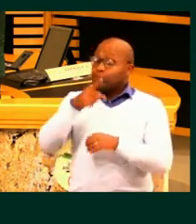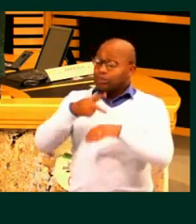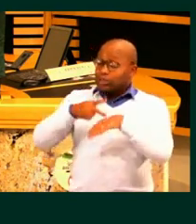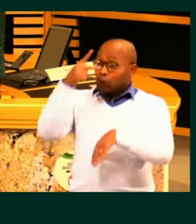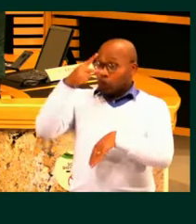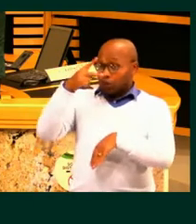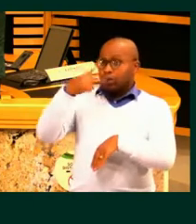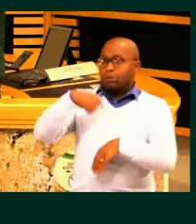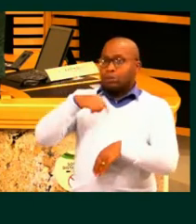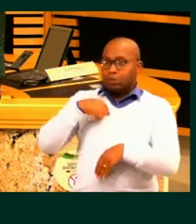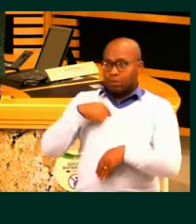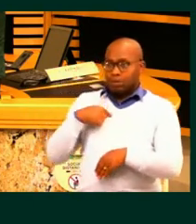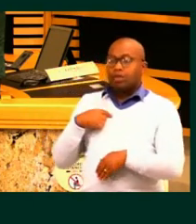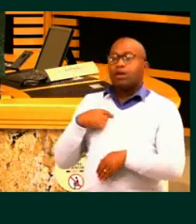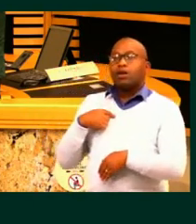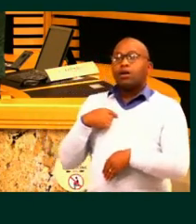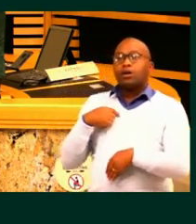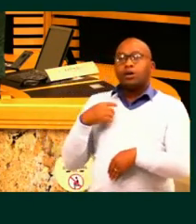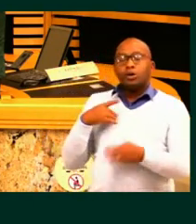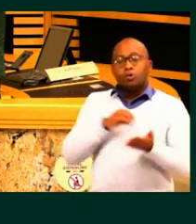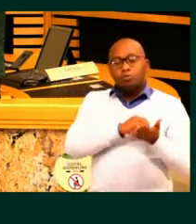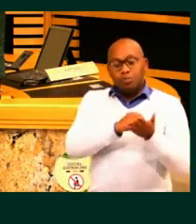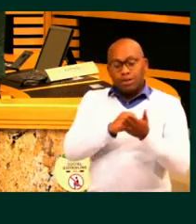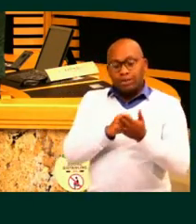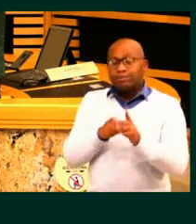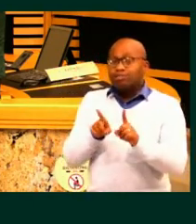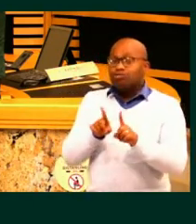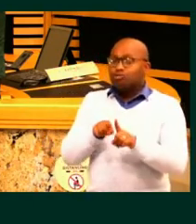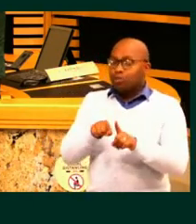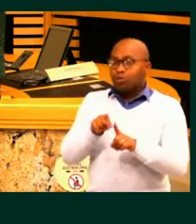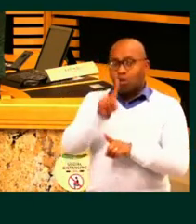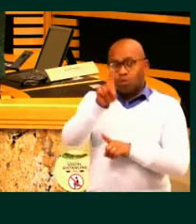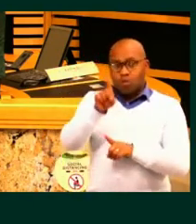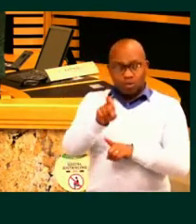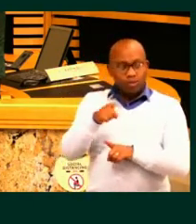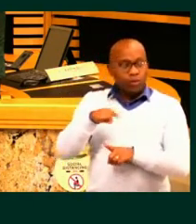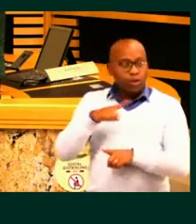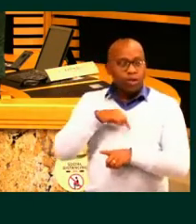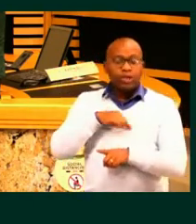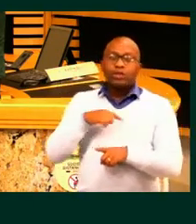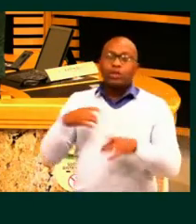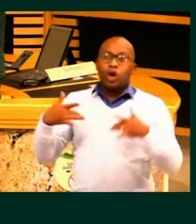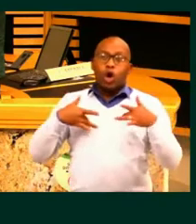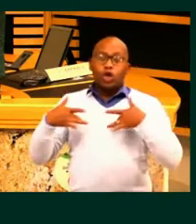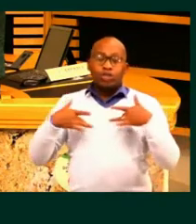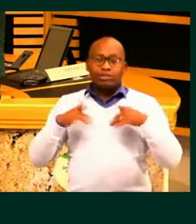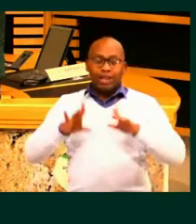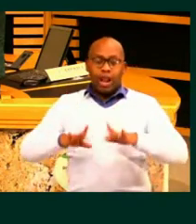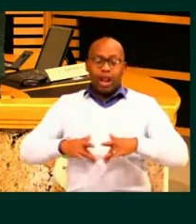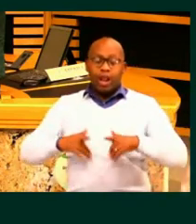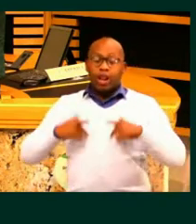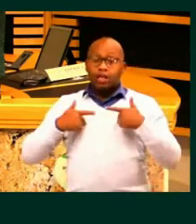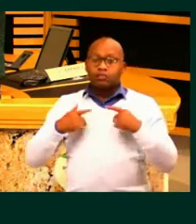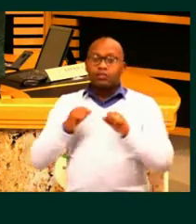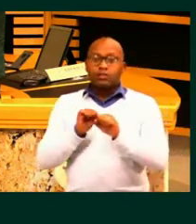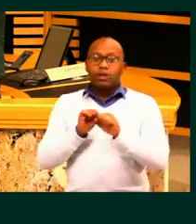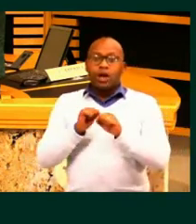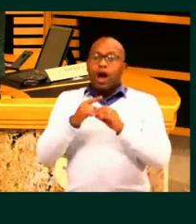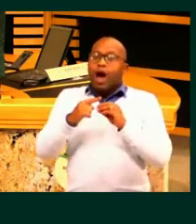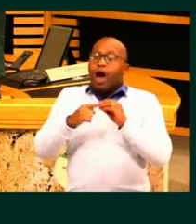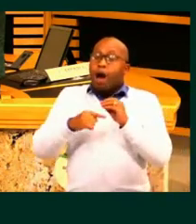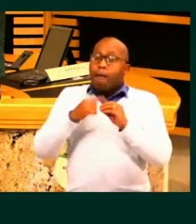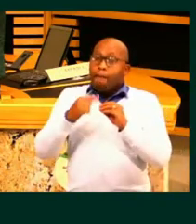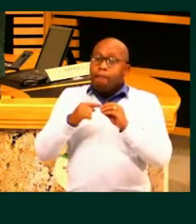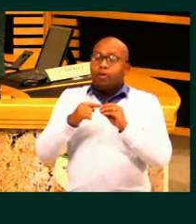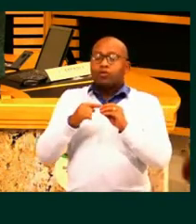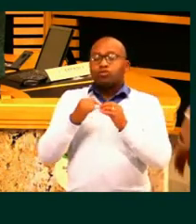speaker that we bring it before the house especially considering the rise in sexual harassment cases that has taken place